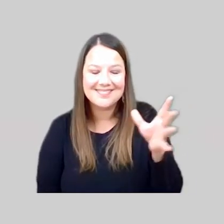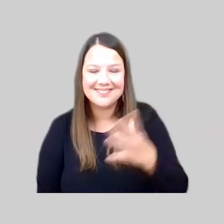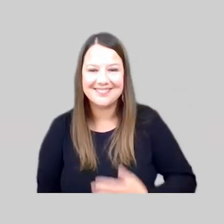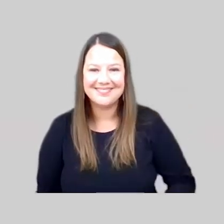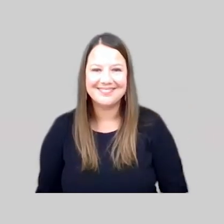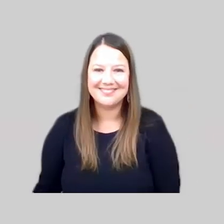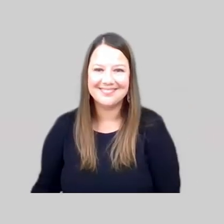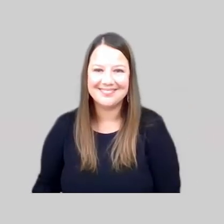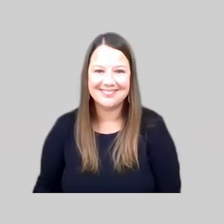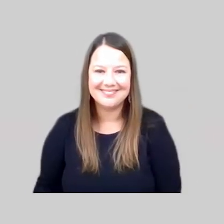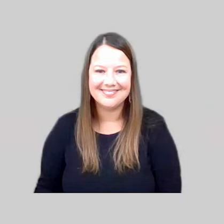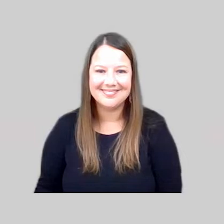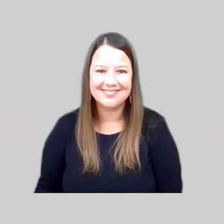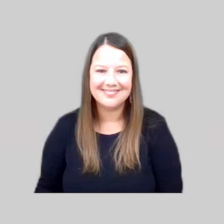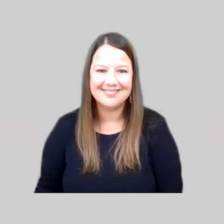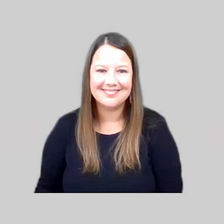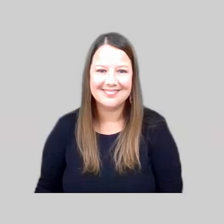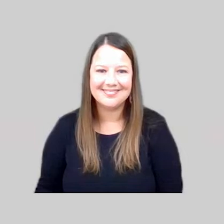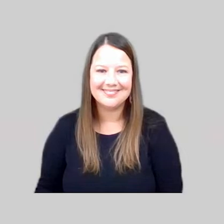Grandma.